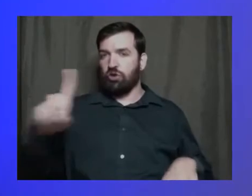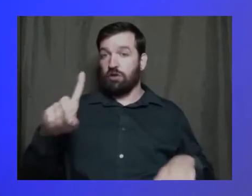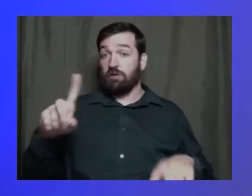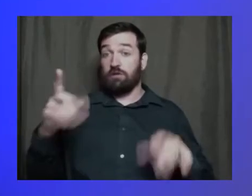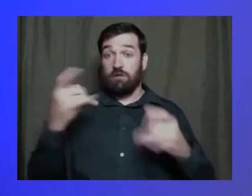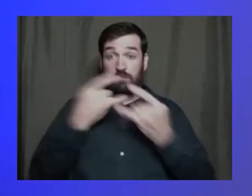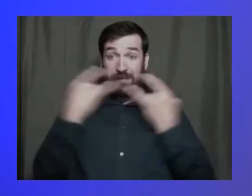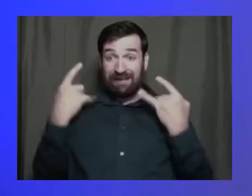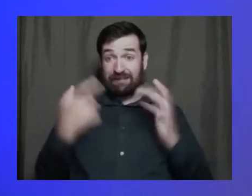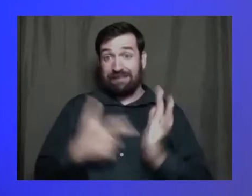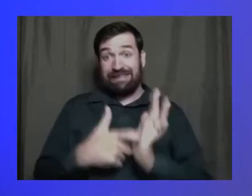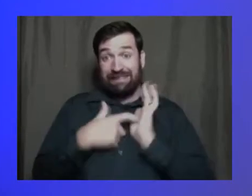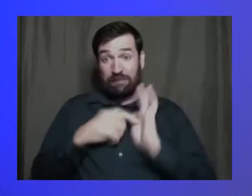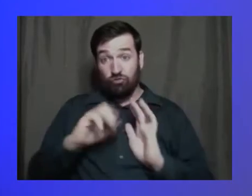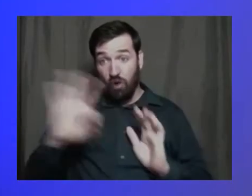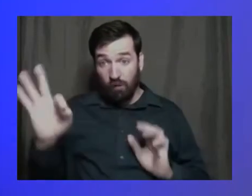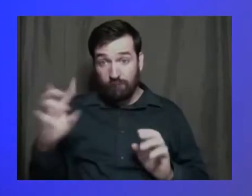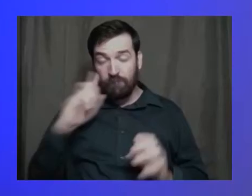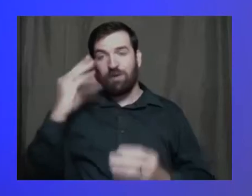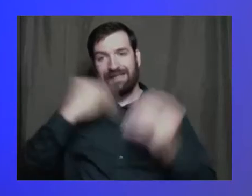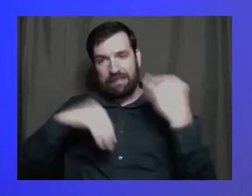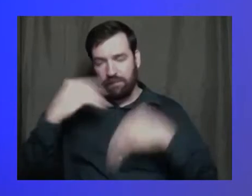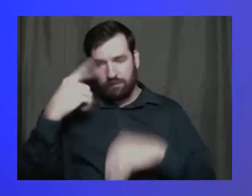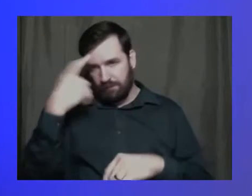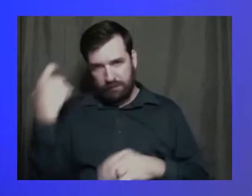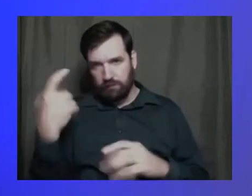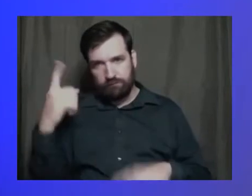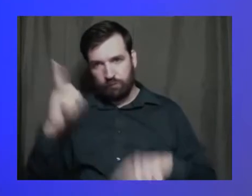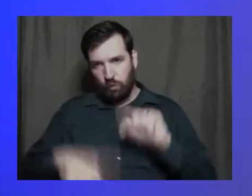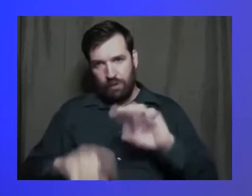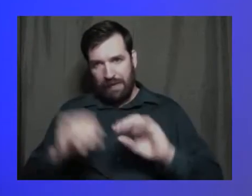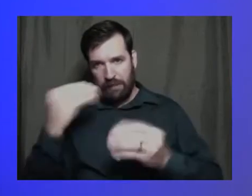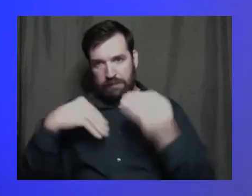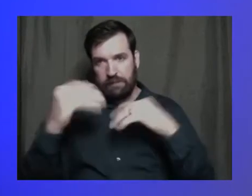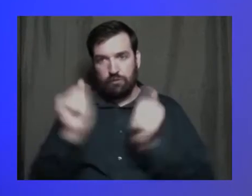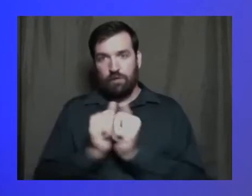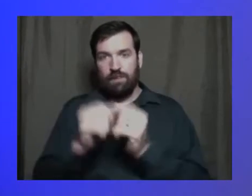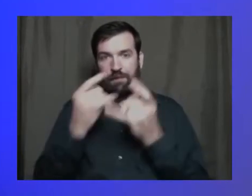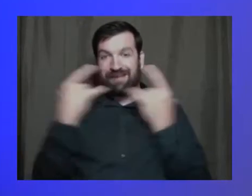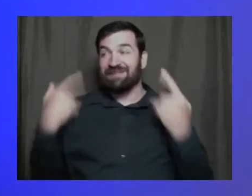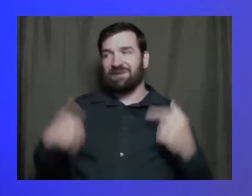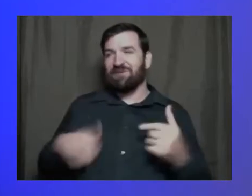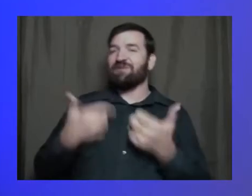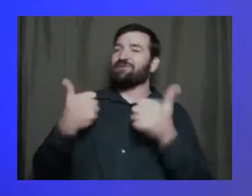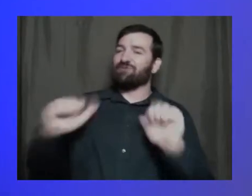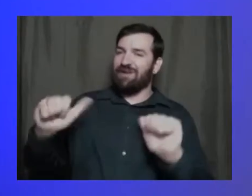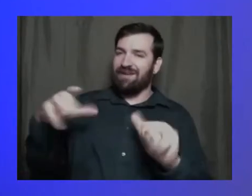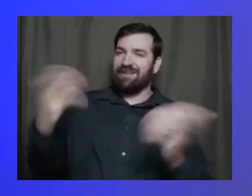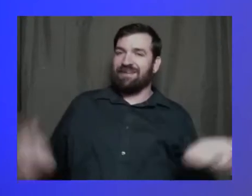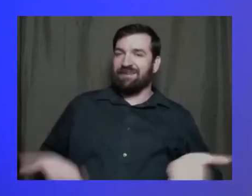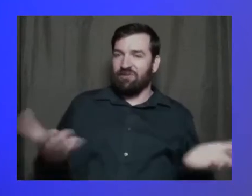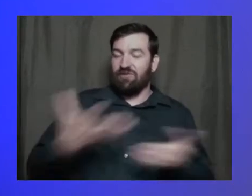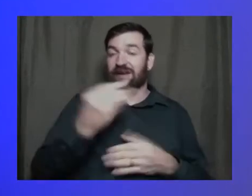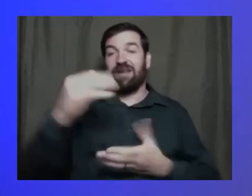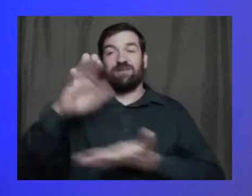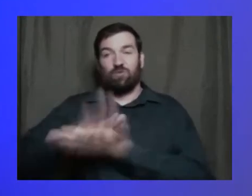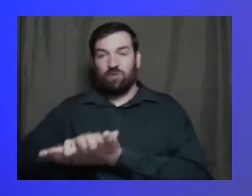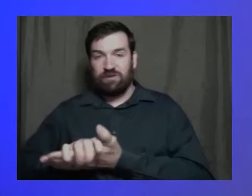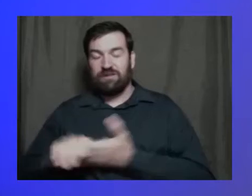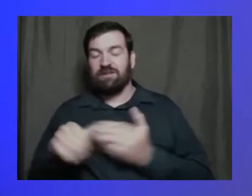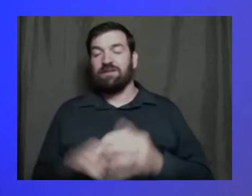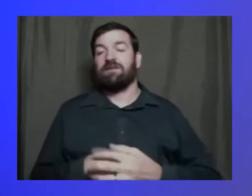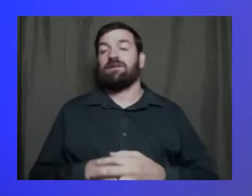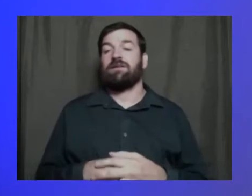off either to eat, because you can't eat with a mask on, despite what we have tried both in the hospital and in schools, we use